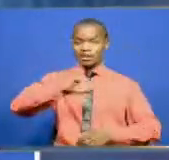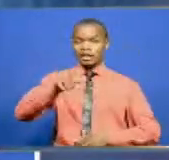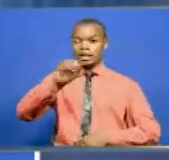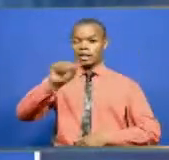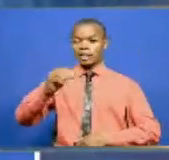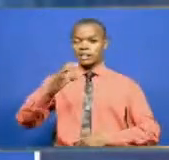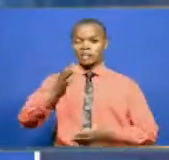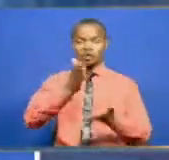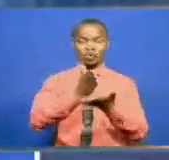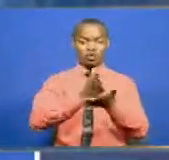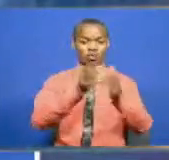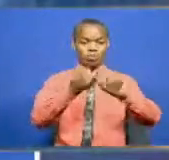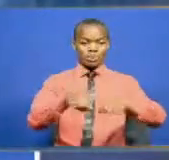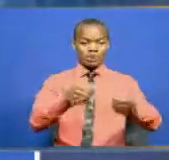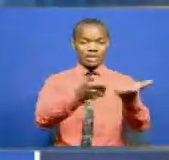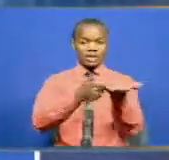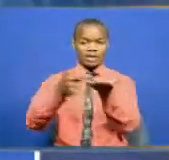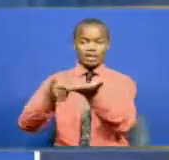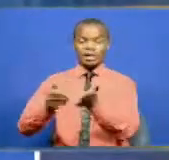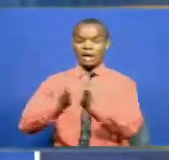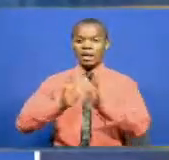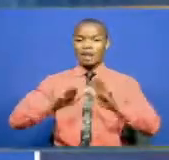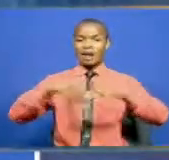them and see whether or not they need to join, or